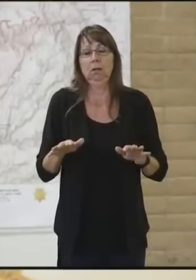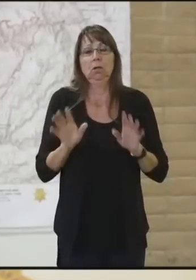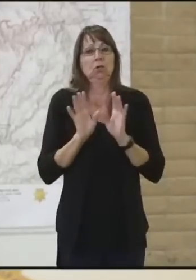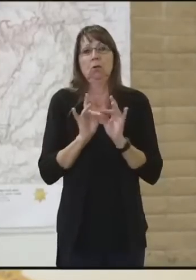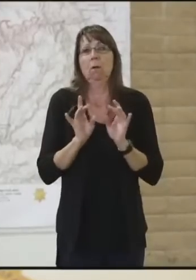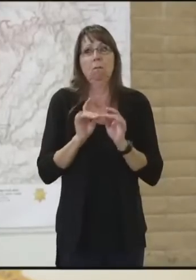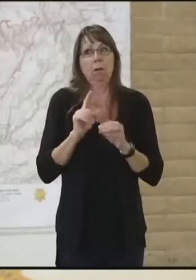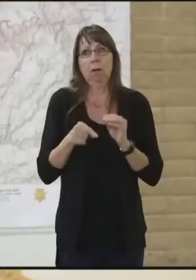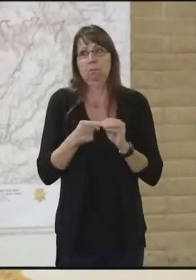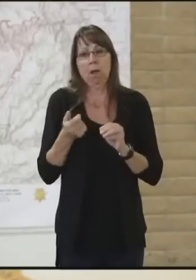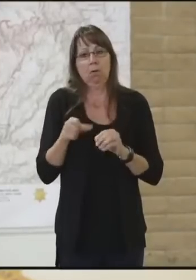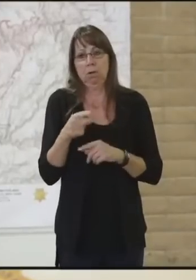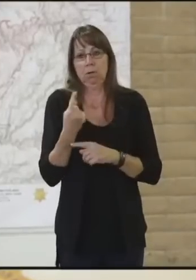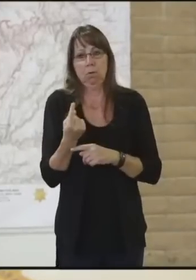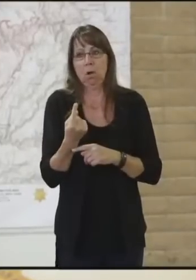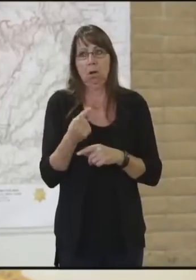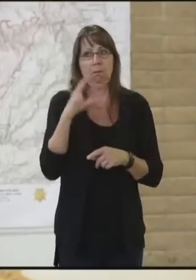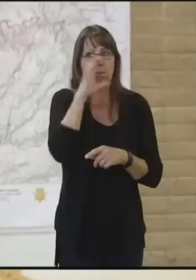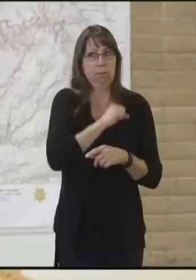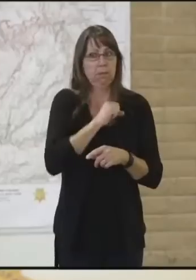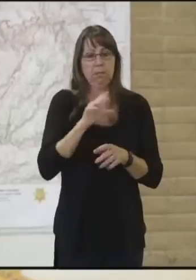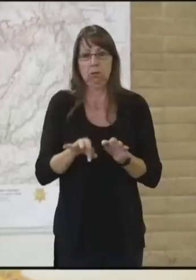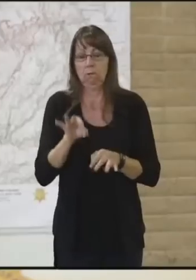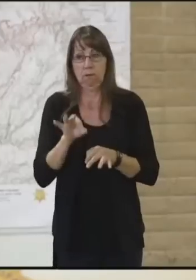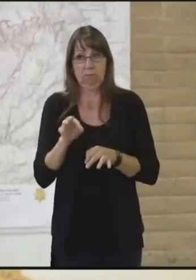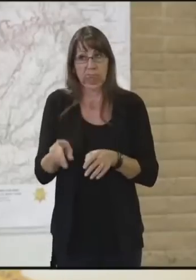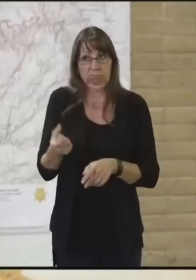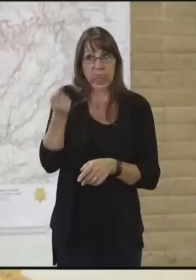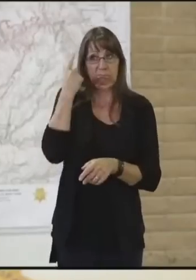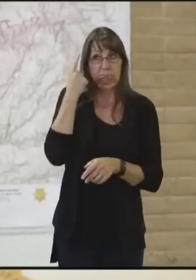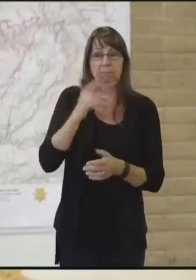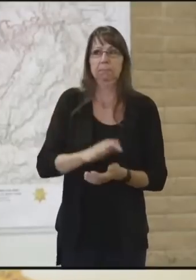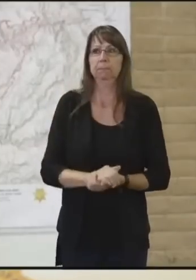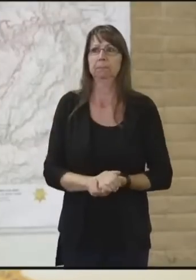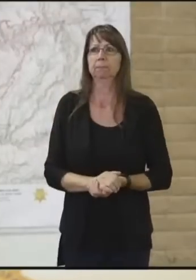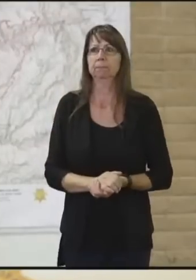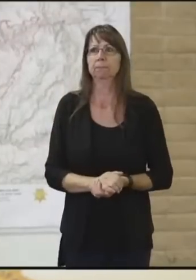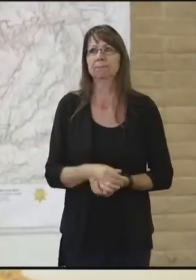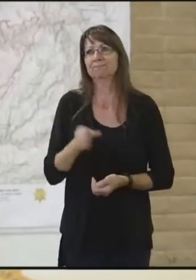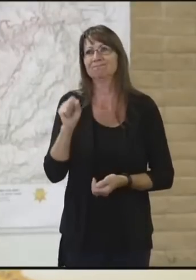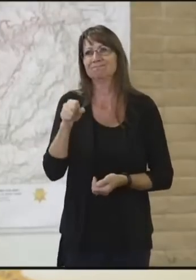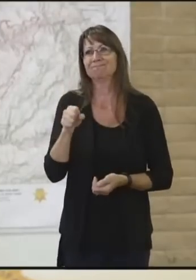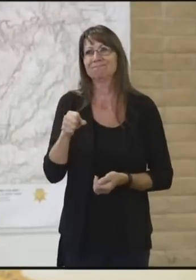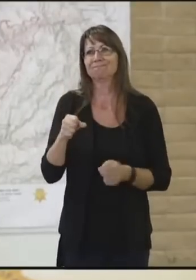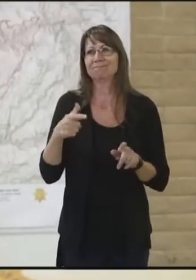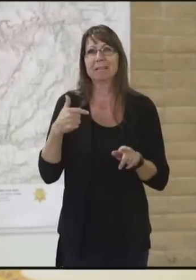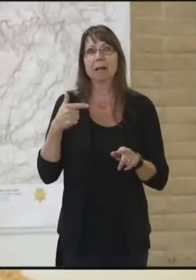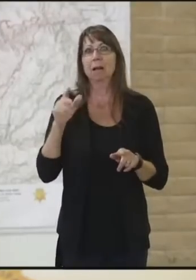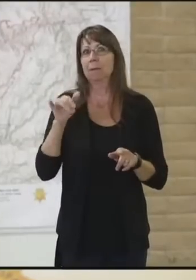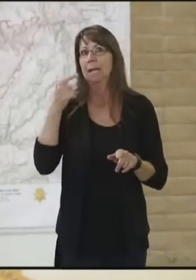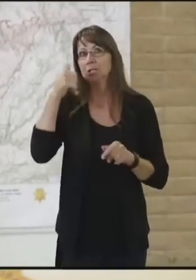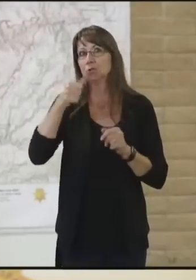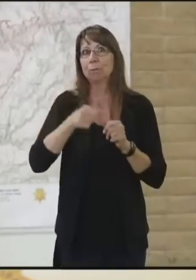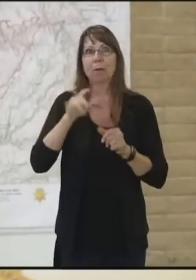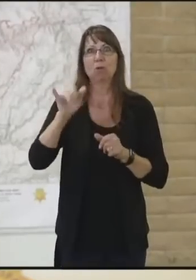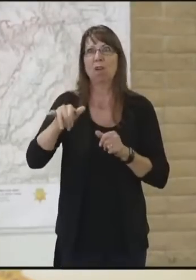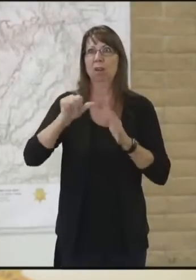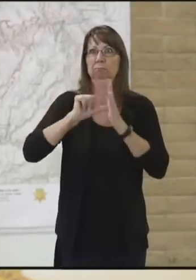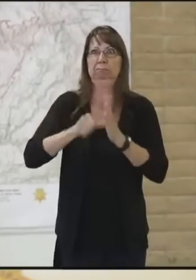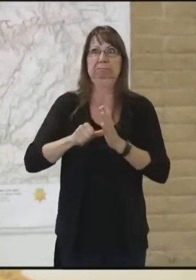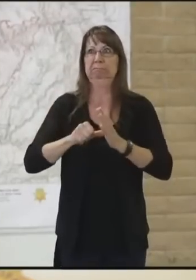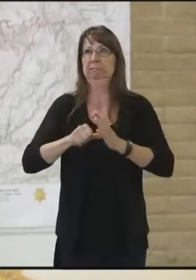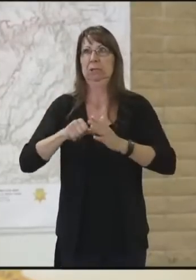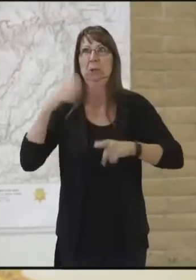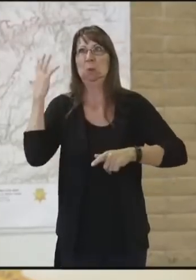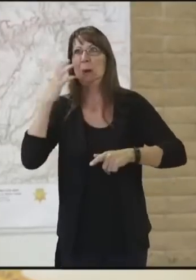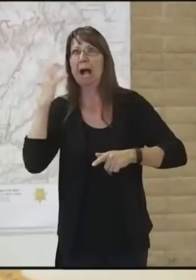that I could be incorrect about. Does that make sense? So, It does. It was just so high profile that if that search had ended, it'd be